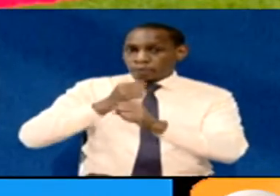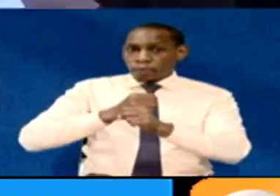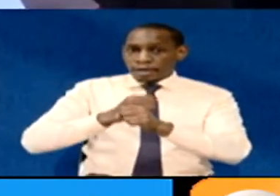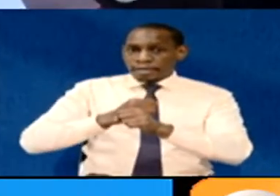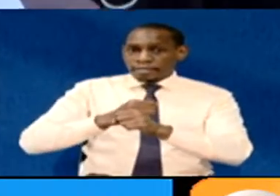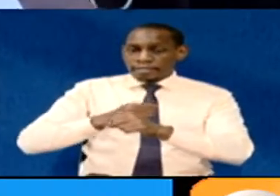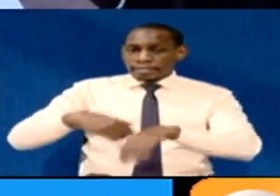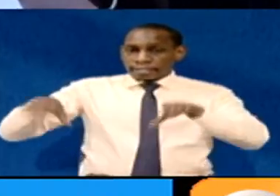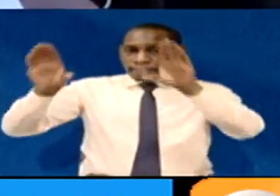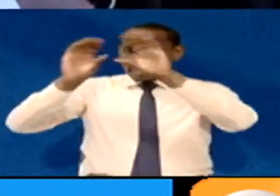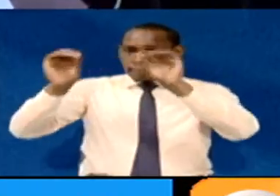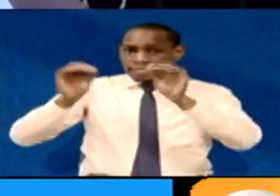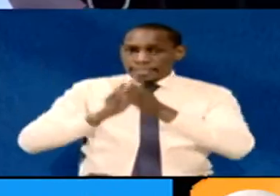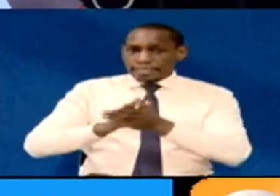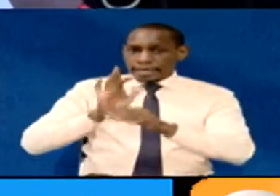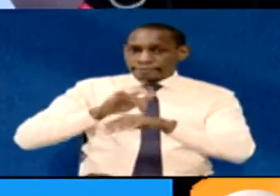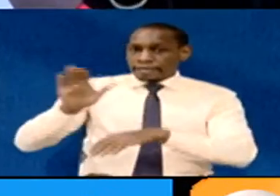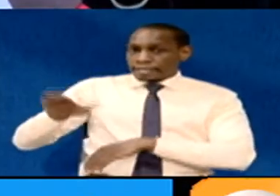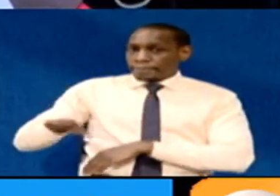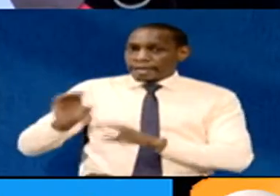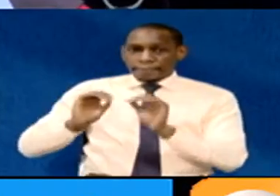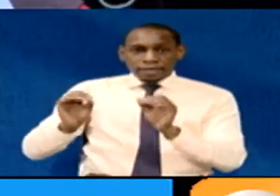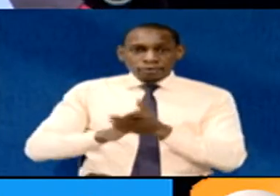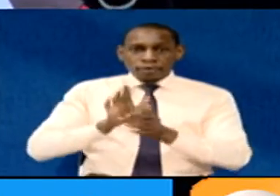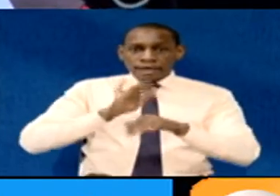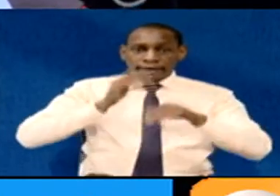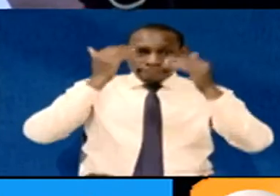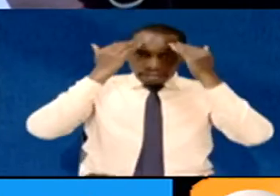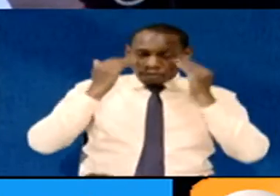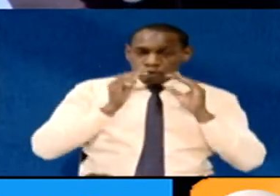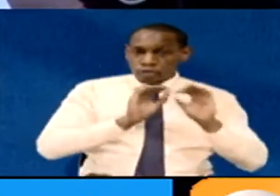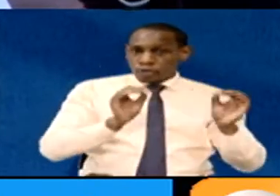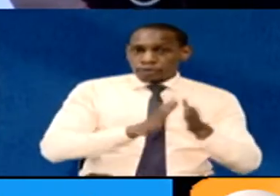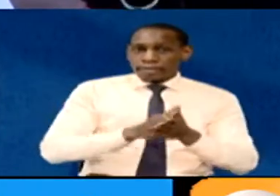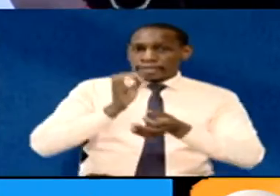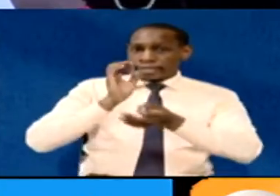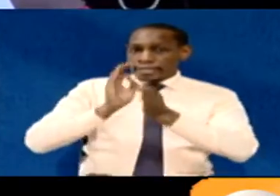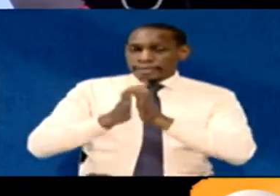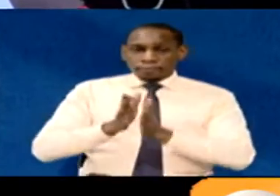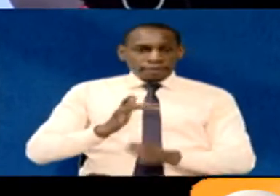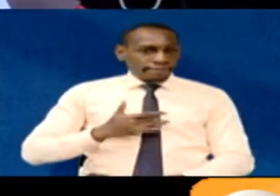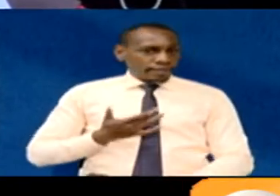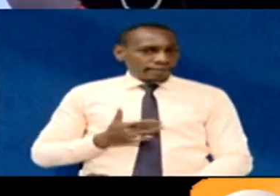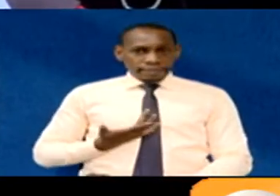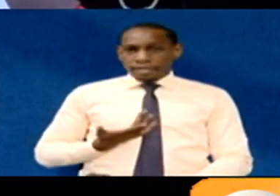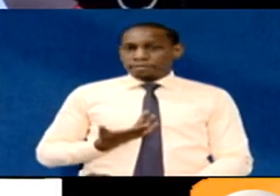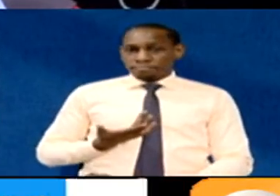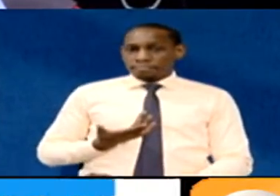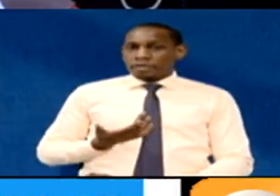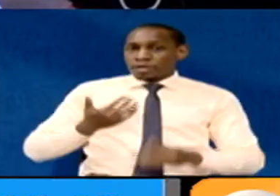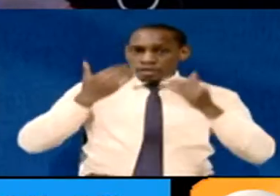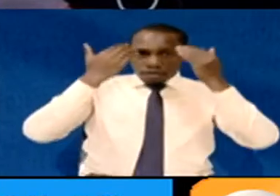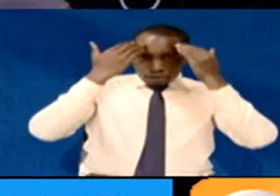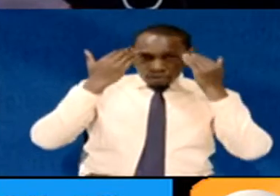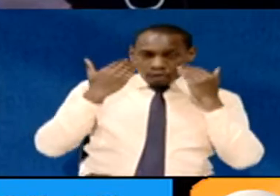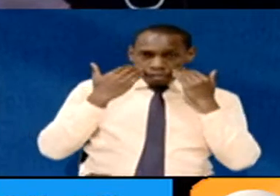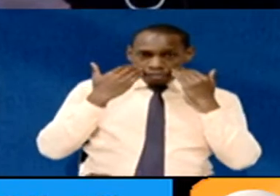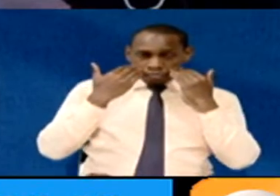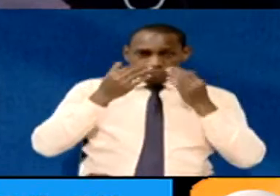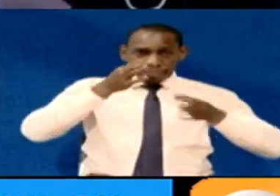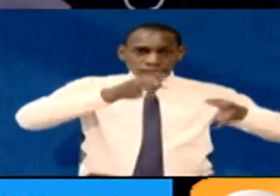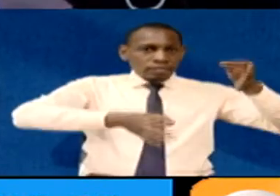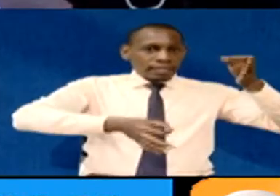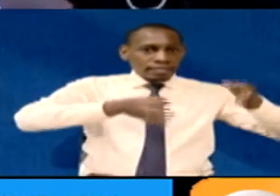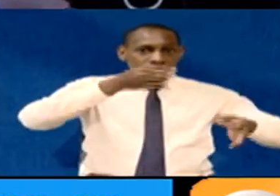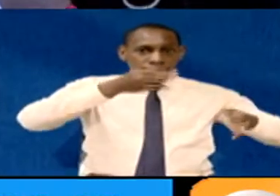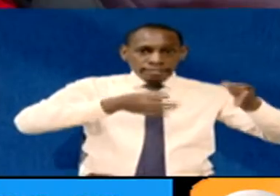the executive, in parliament, and in the judiciary. So if there is that feeling that the judiciary is making